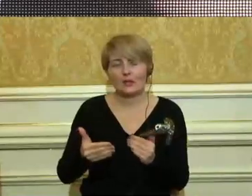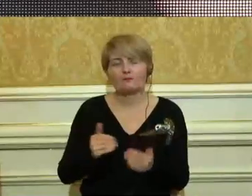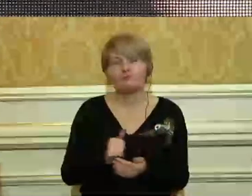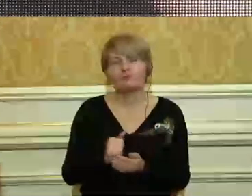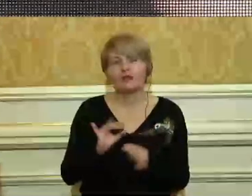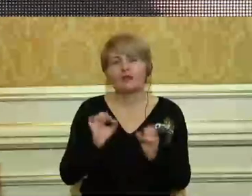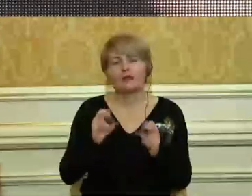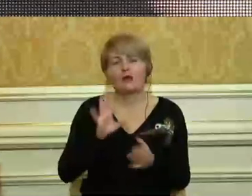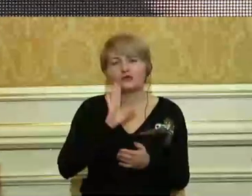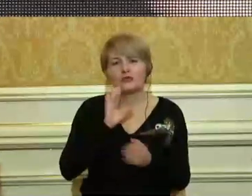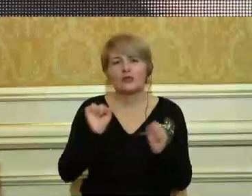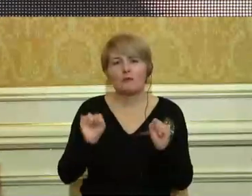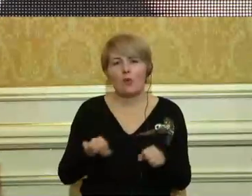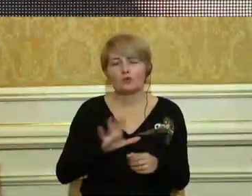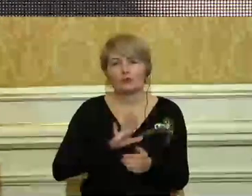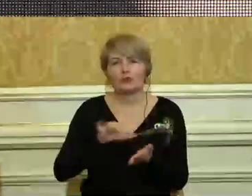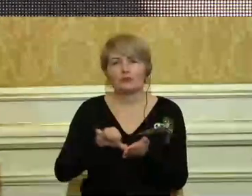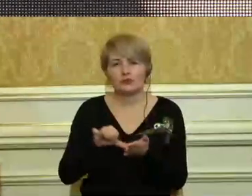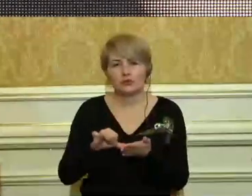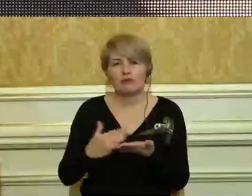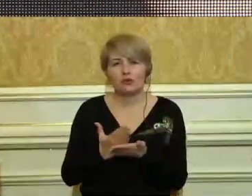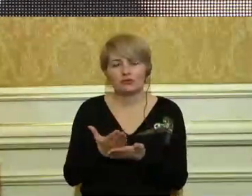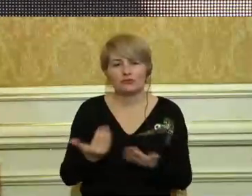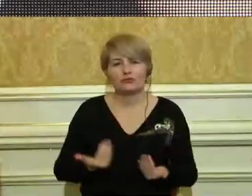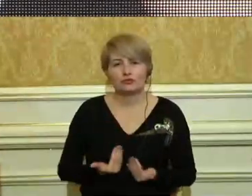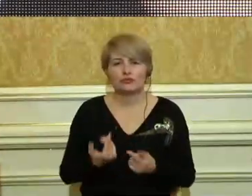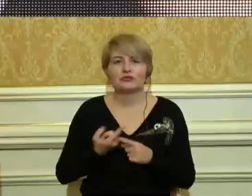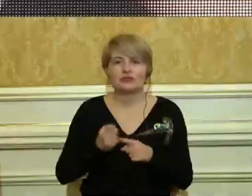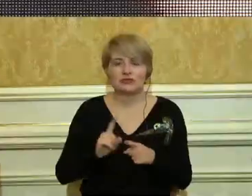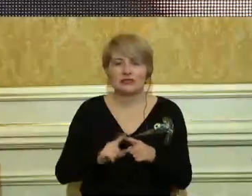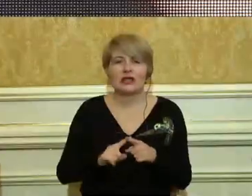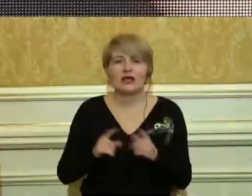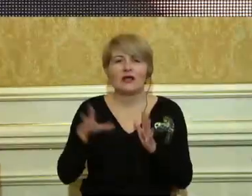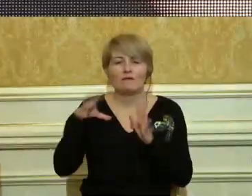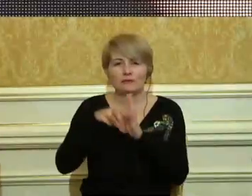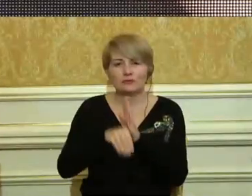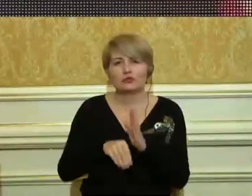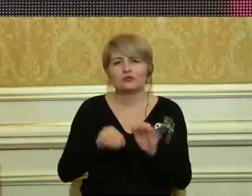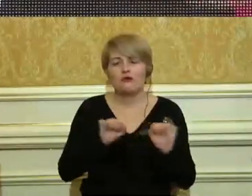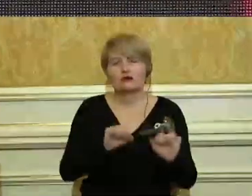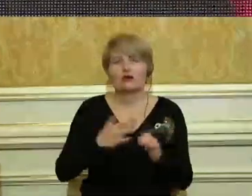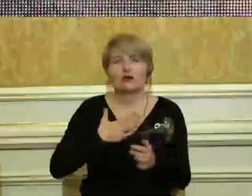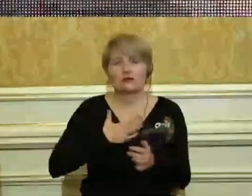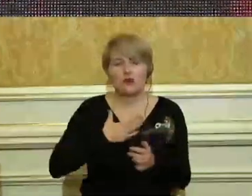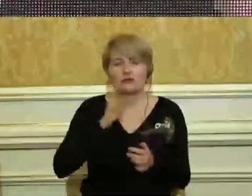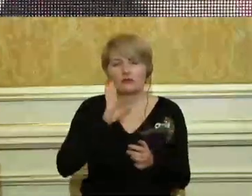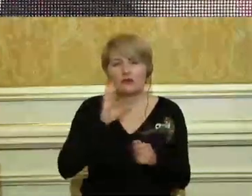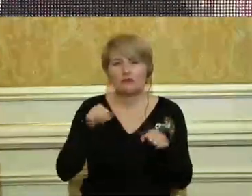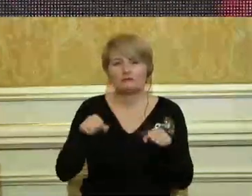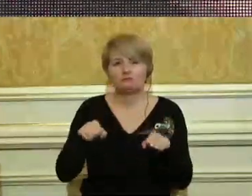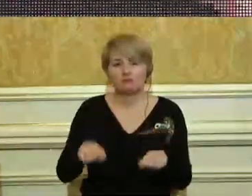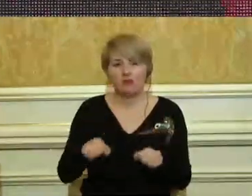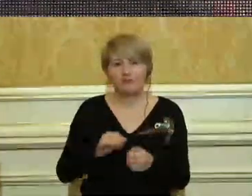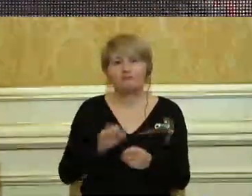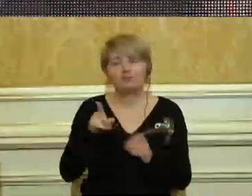present in political life is to feminize our political parties. In terms of, yes, bring more women into it, but